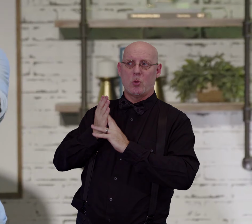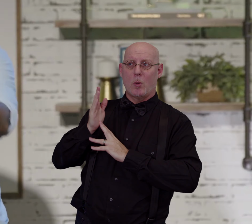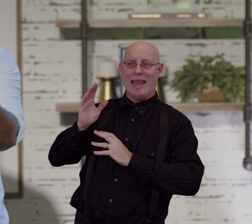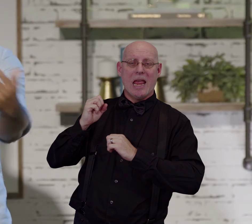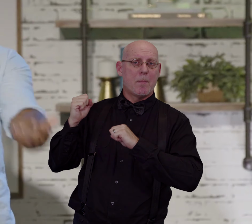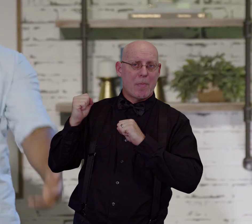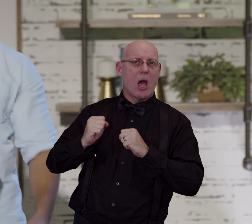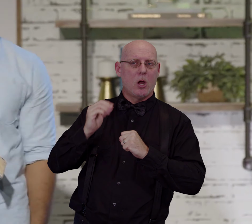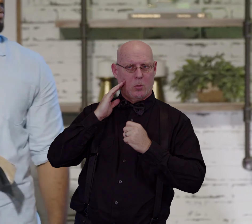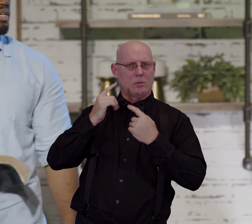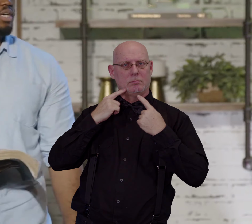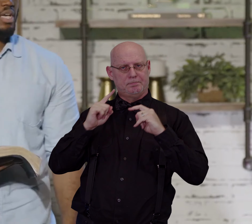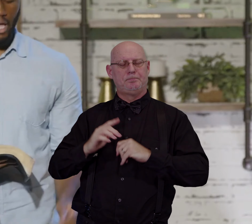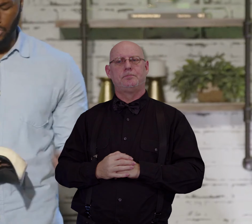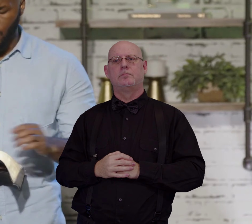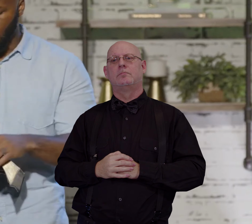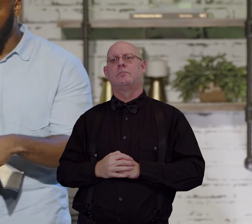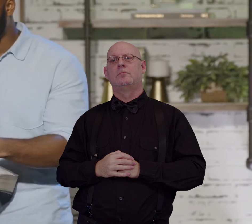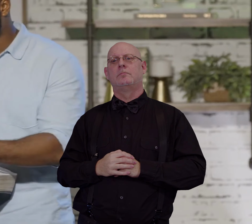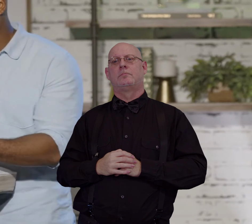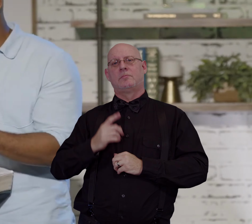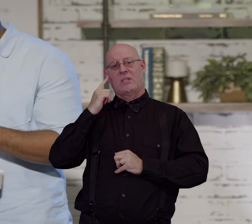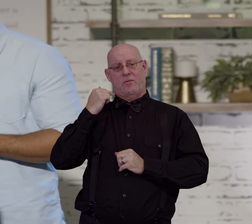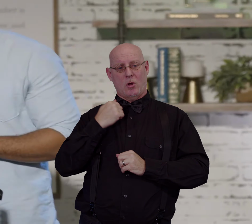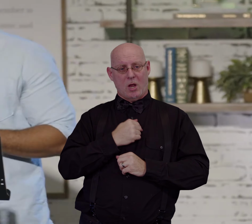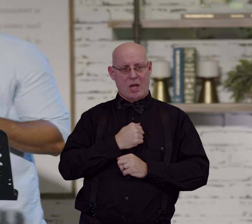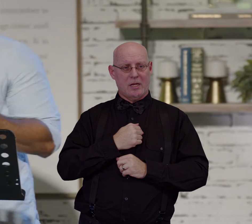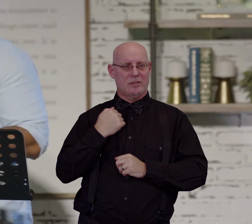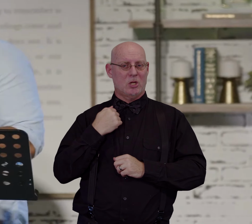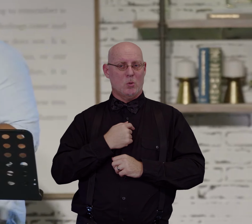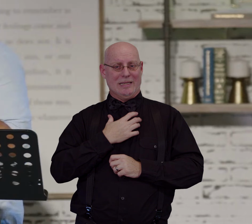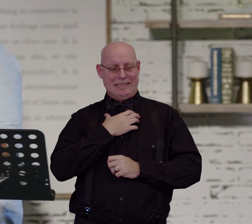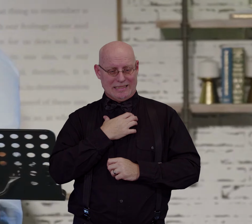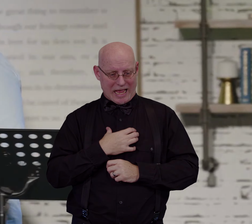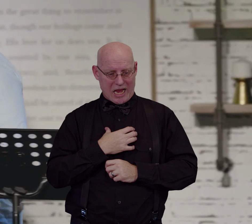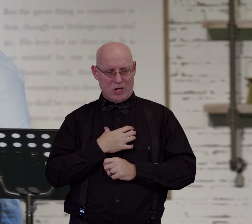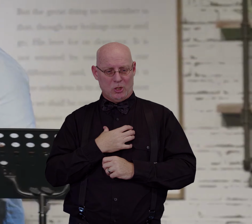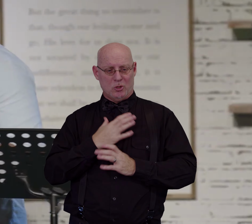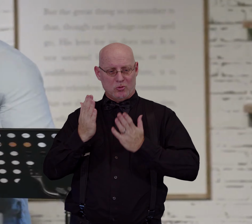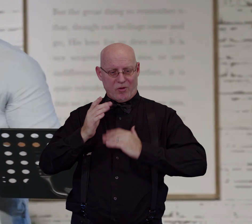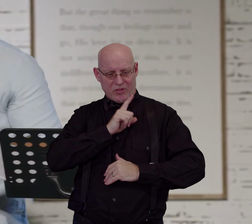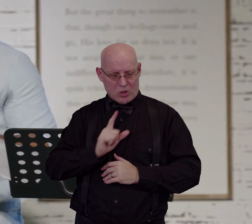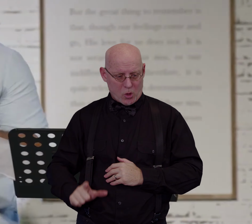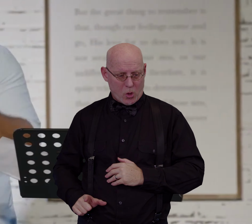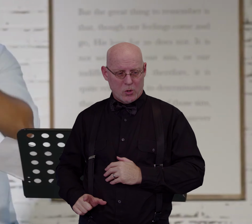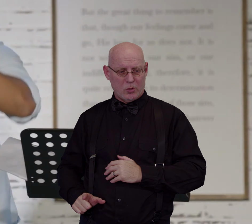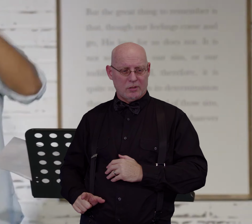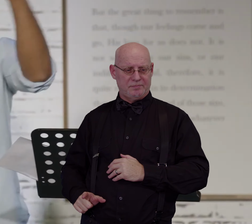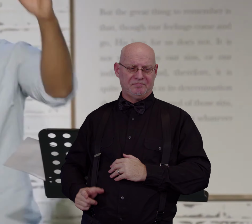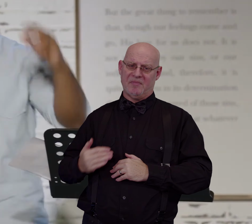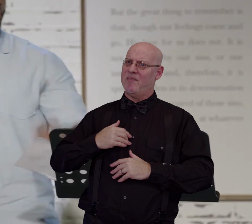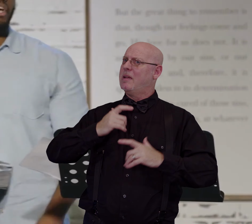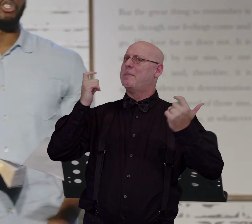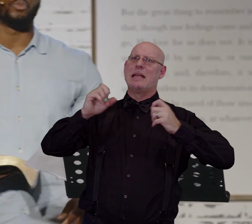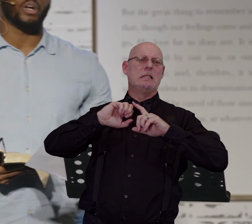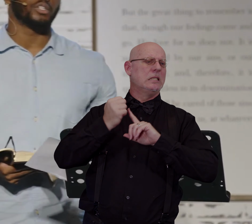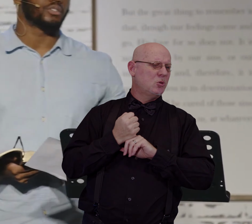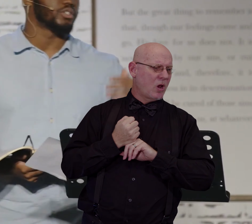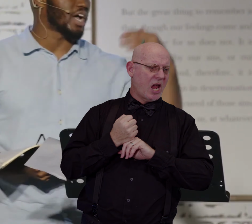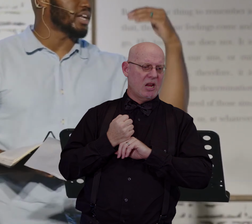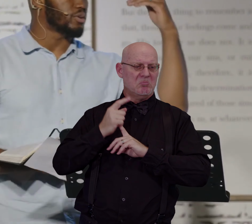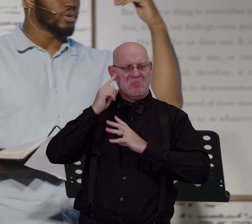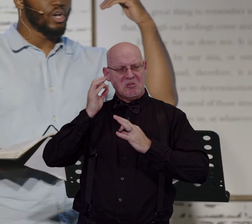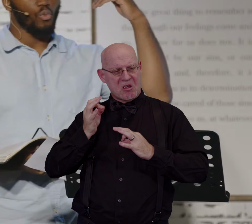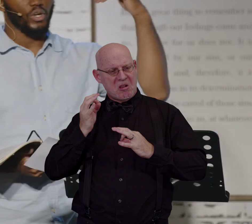power, he'll fulfill them. And so for us, as we desire to serve the Lord, and we can have bigger situations where